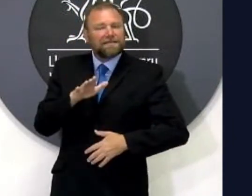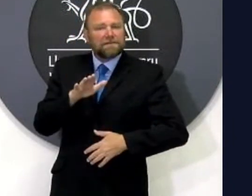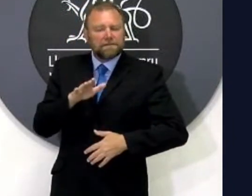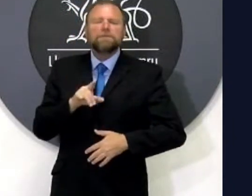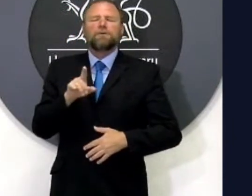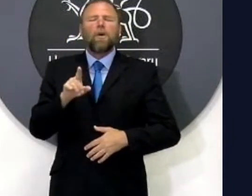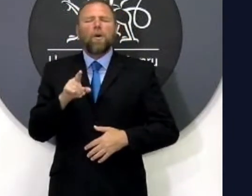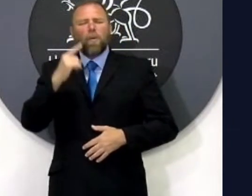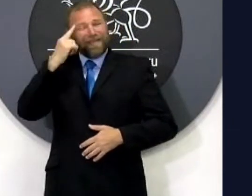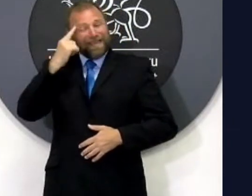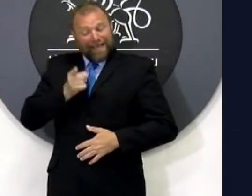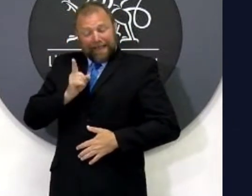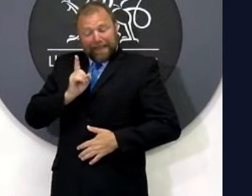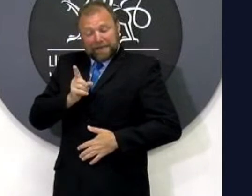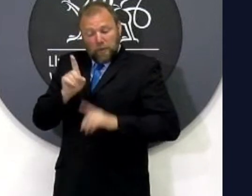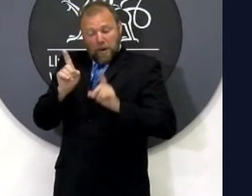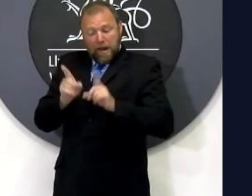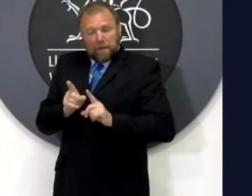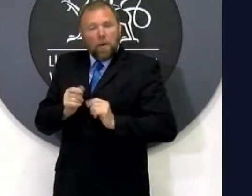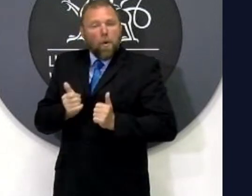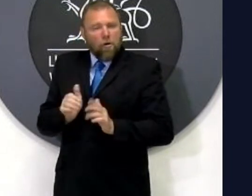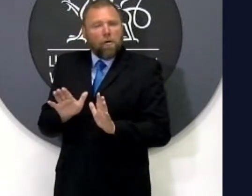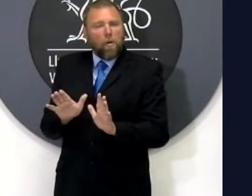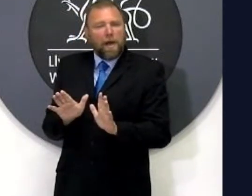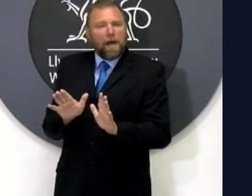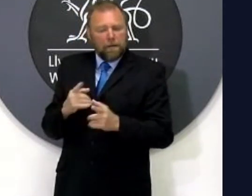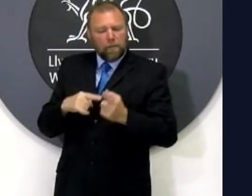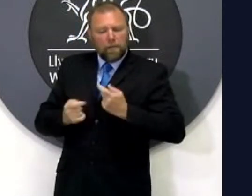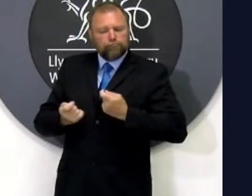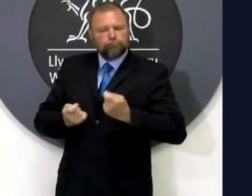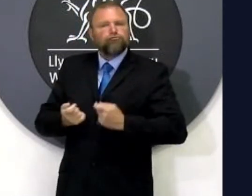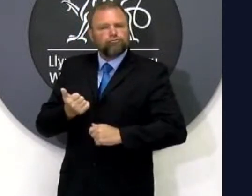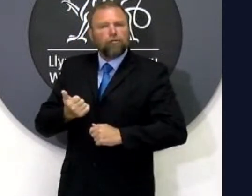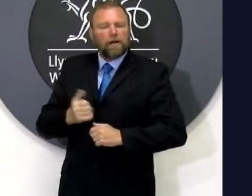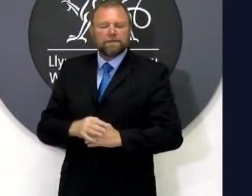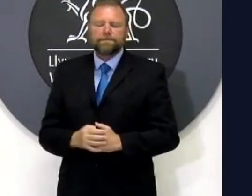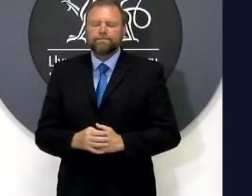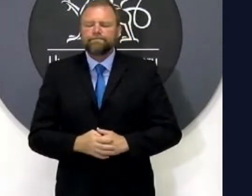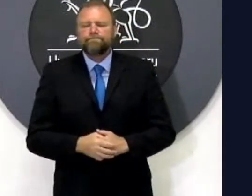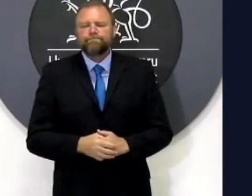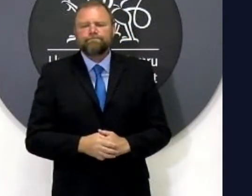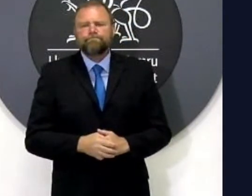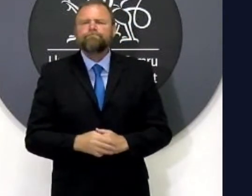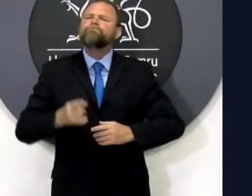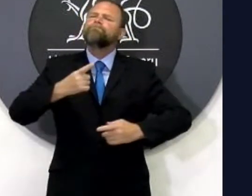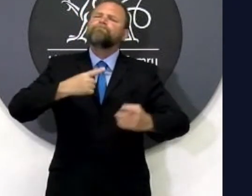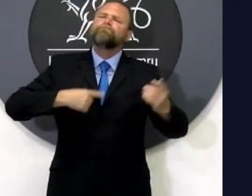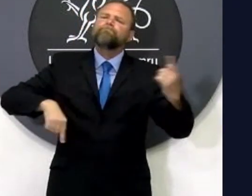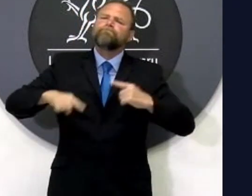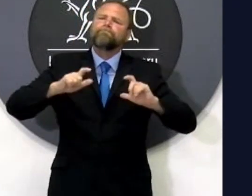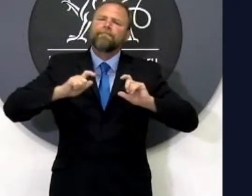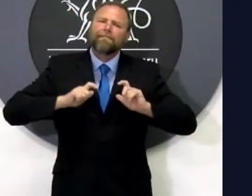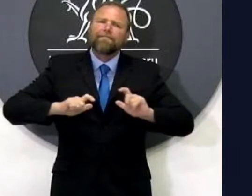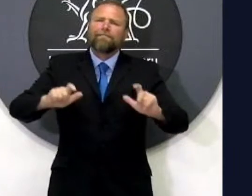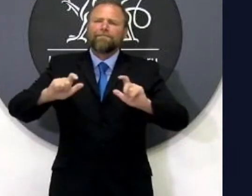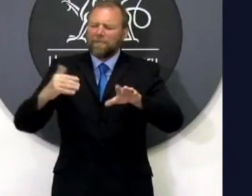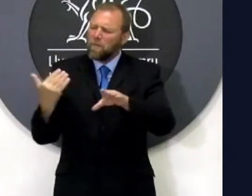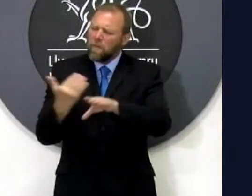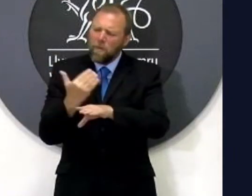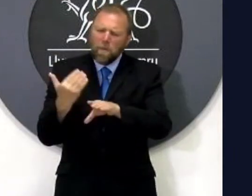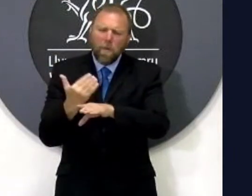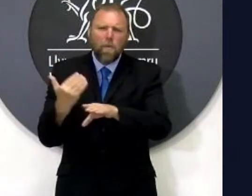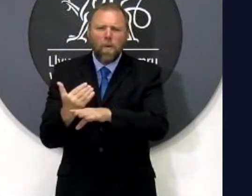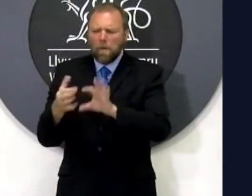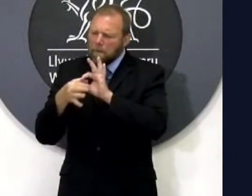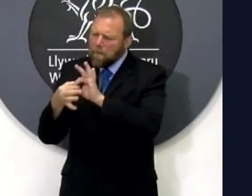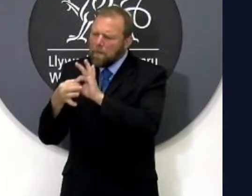particular variant. So we continue to work intensively with colleagues across the UK to get a better picture of just how